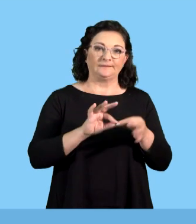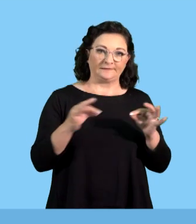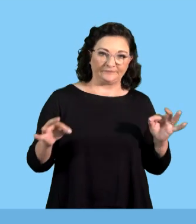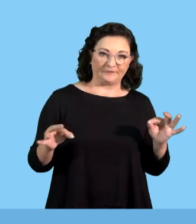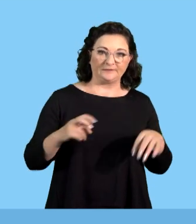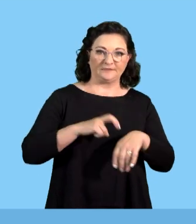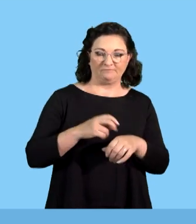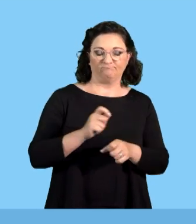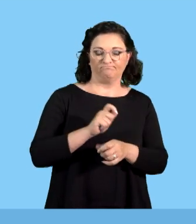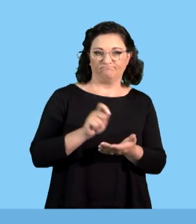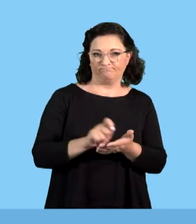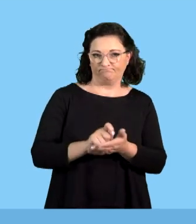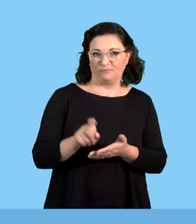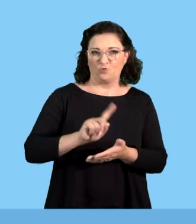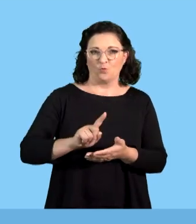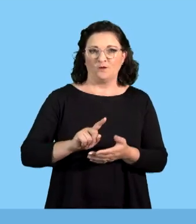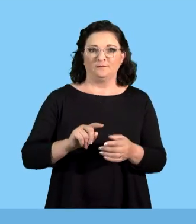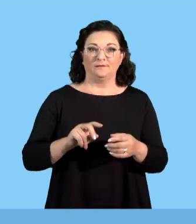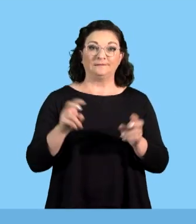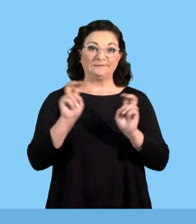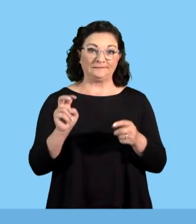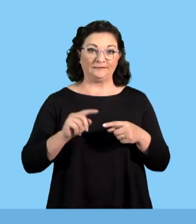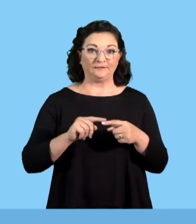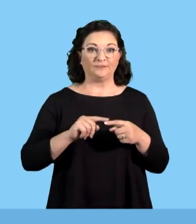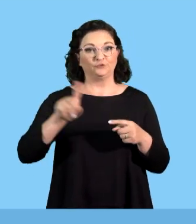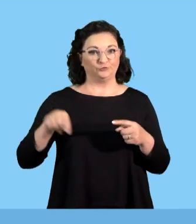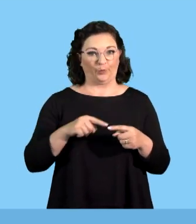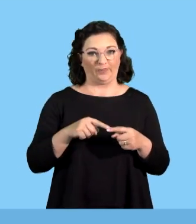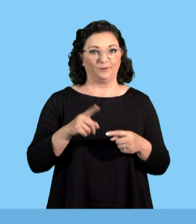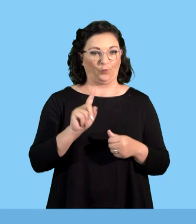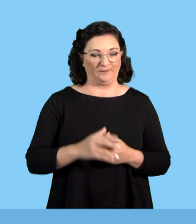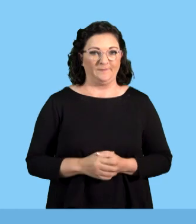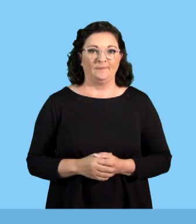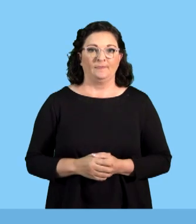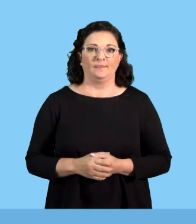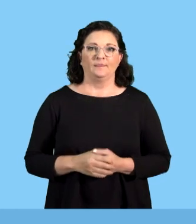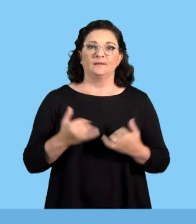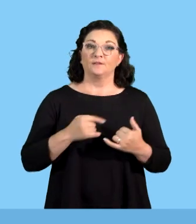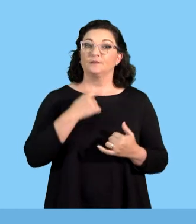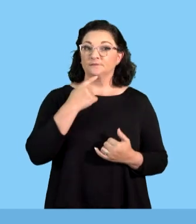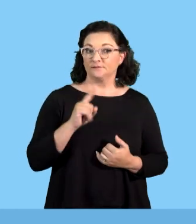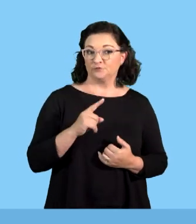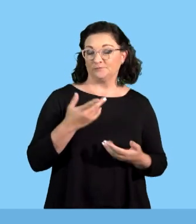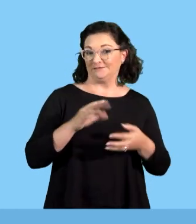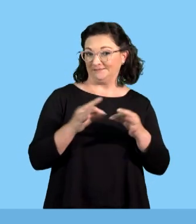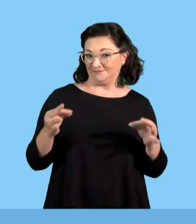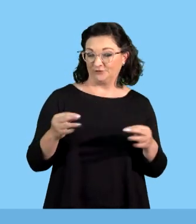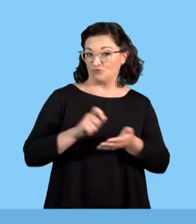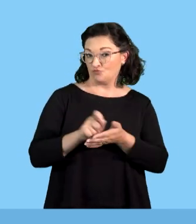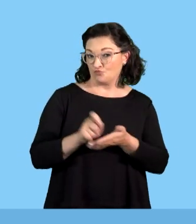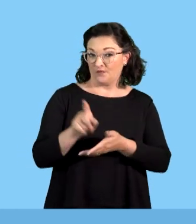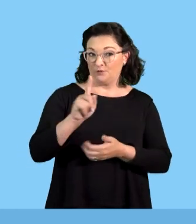of an electric circuit. So we need to know what this thing is, what this electric circuit is. So by definition, if you were to write it